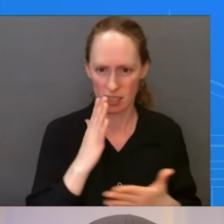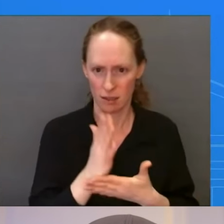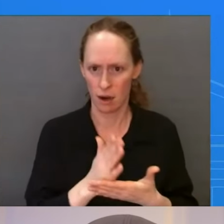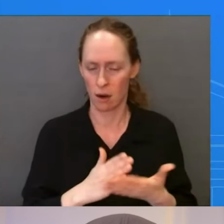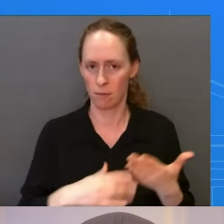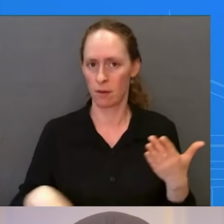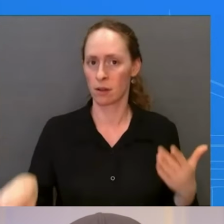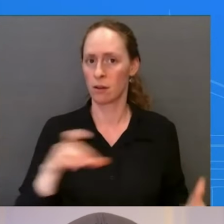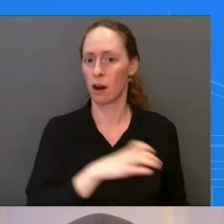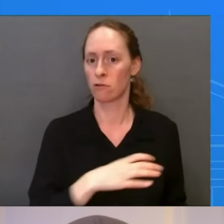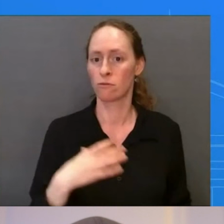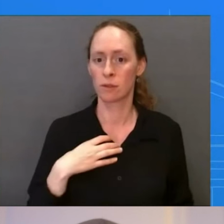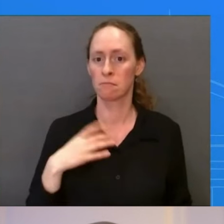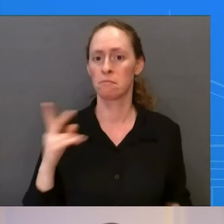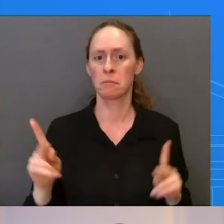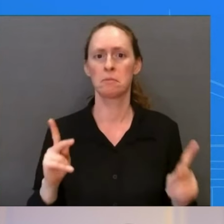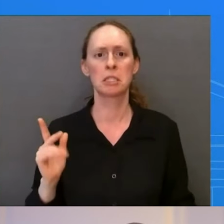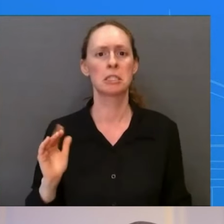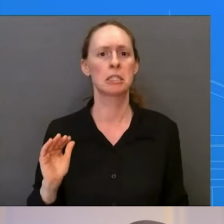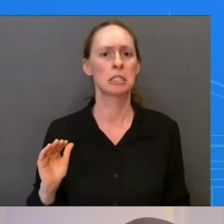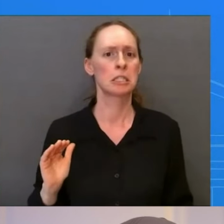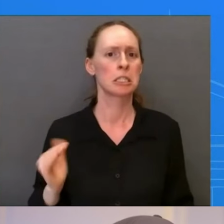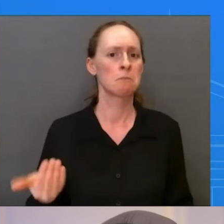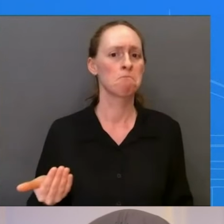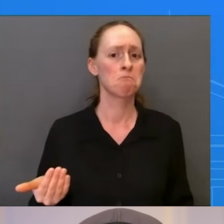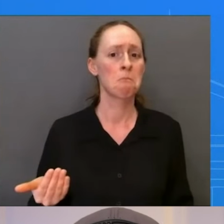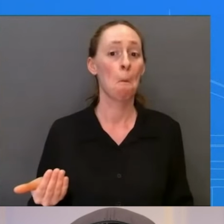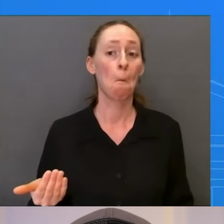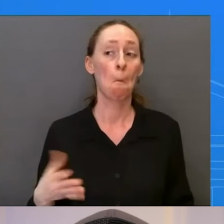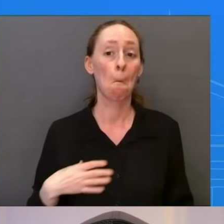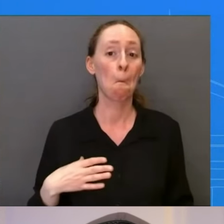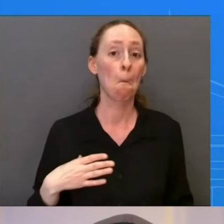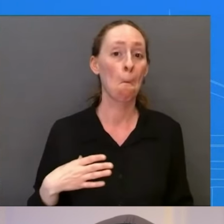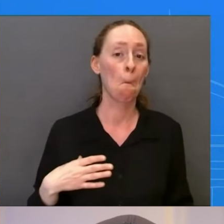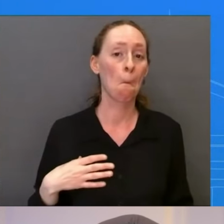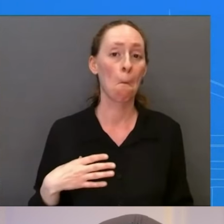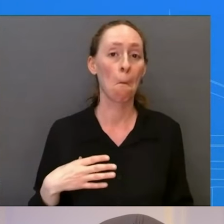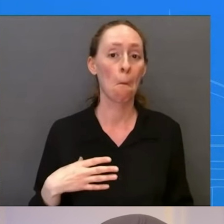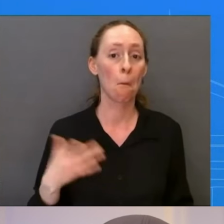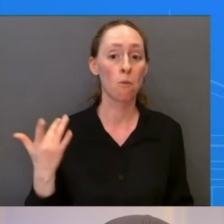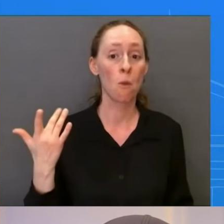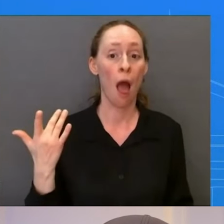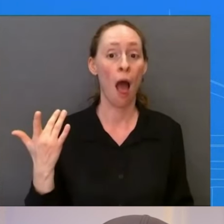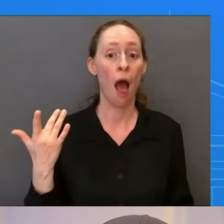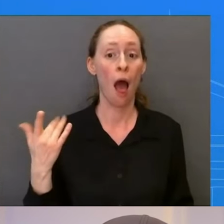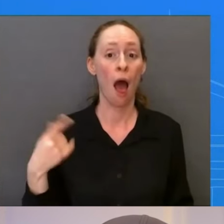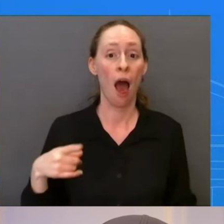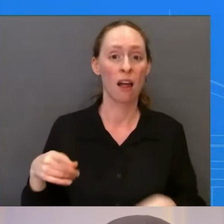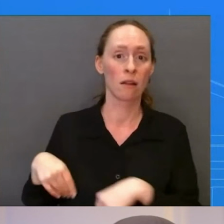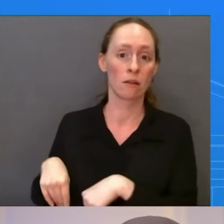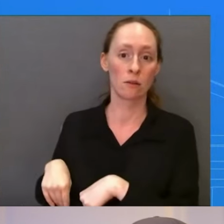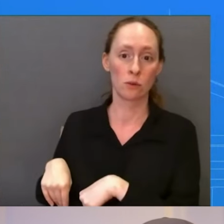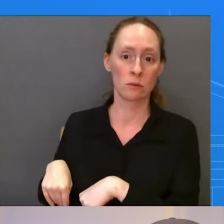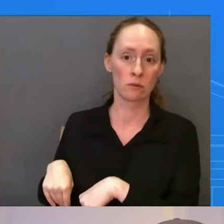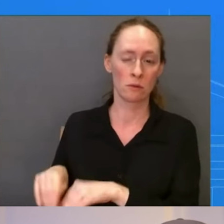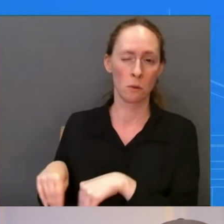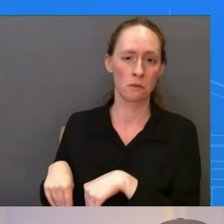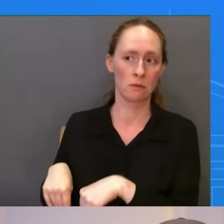good luck offloading shares of First Republic Bank and turning around and buying shares of JP